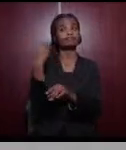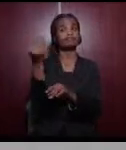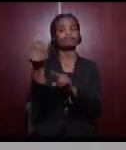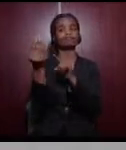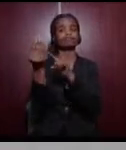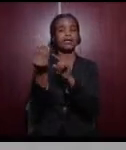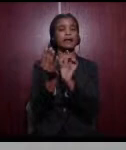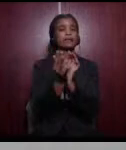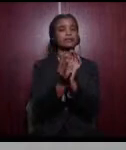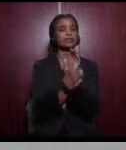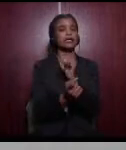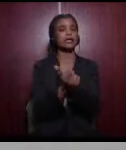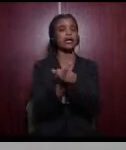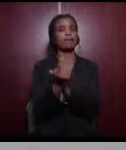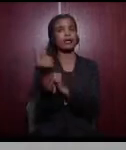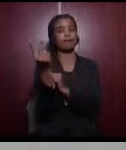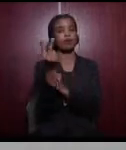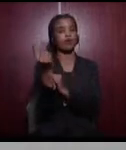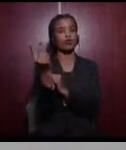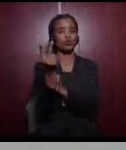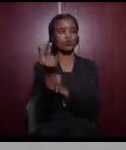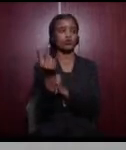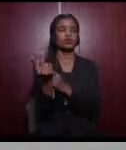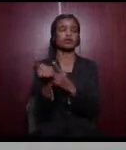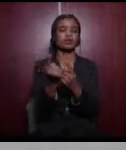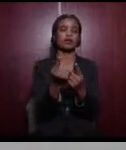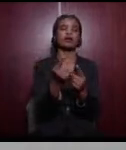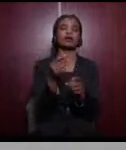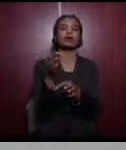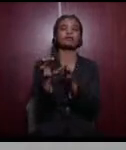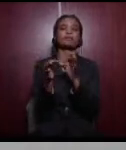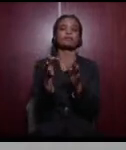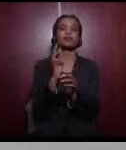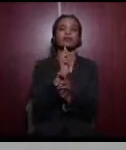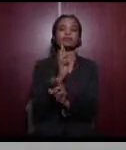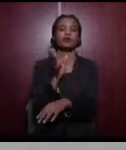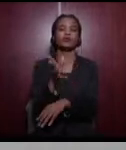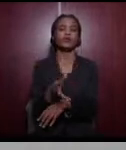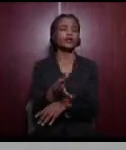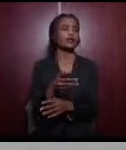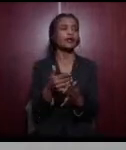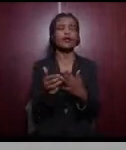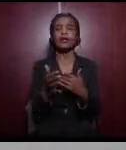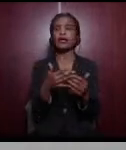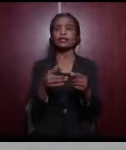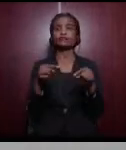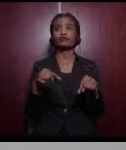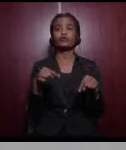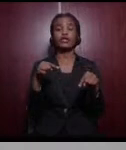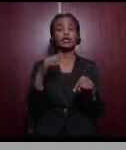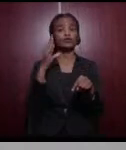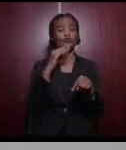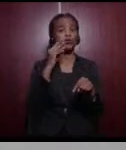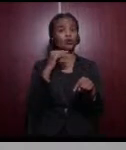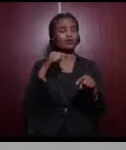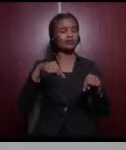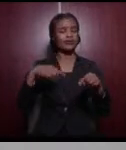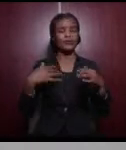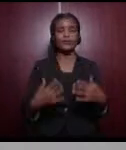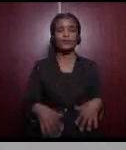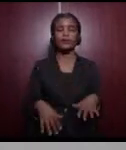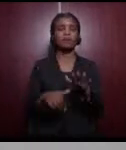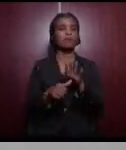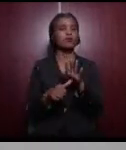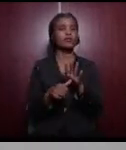able to get your responses. So whatever that you said today, for us it's so important. So if you want to raise